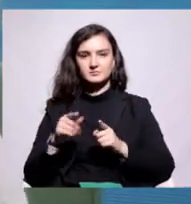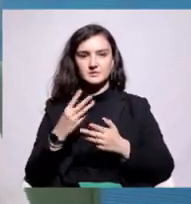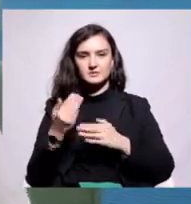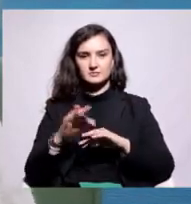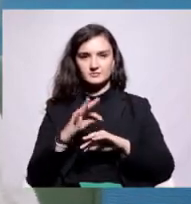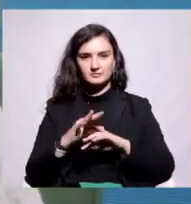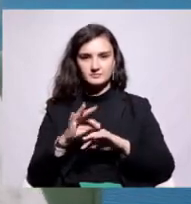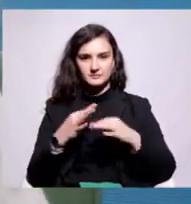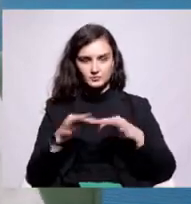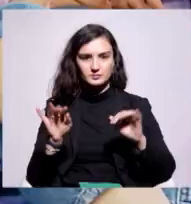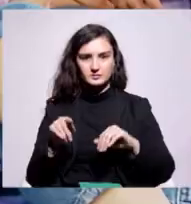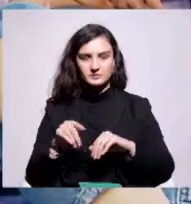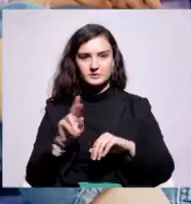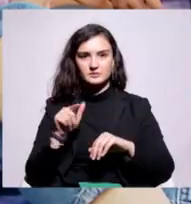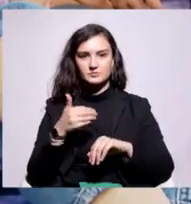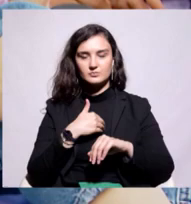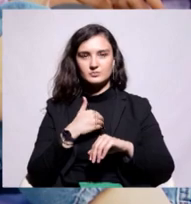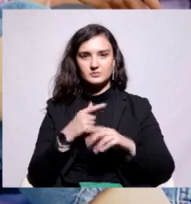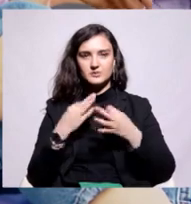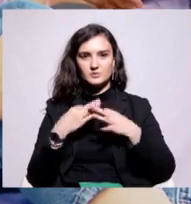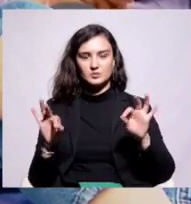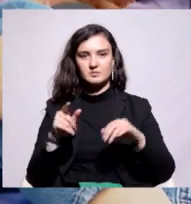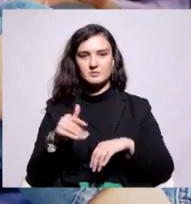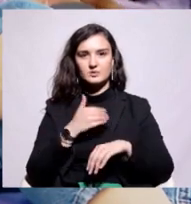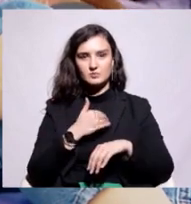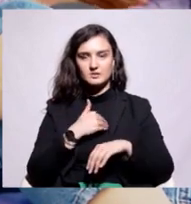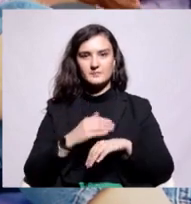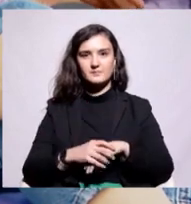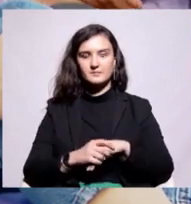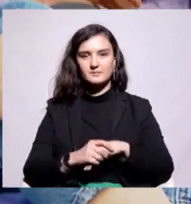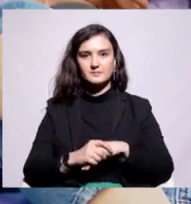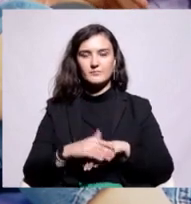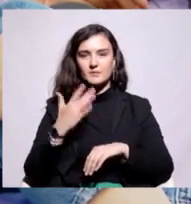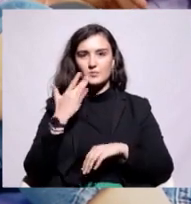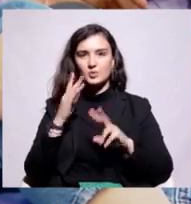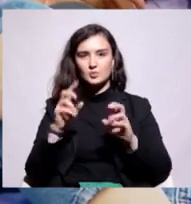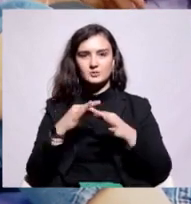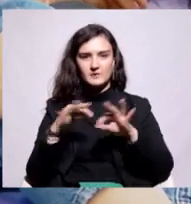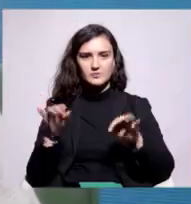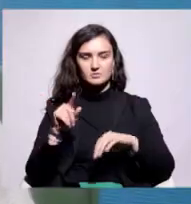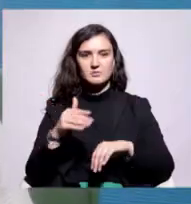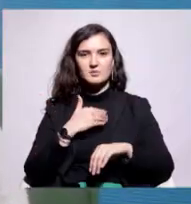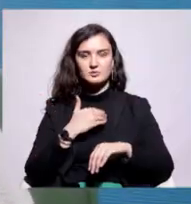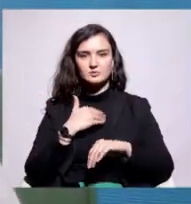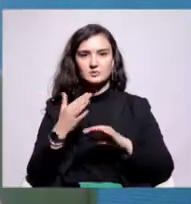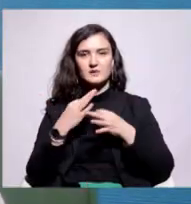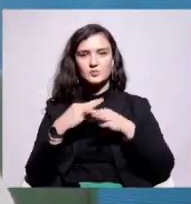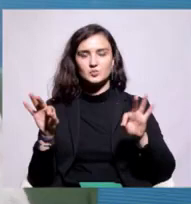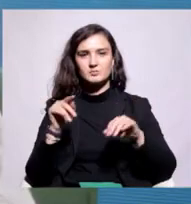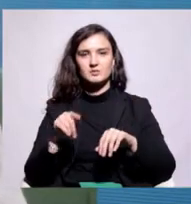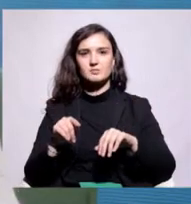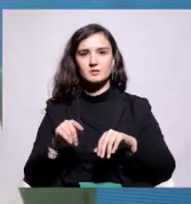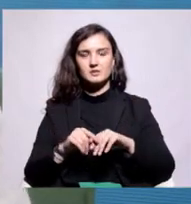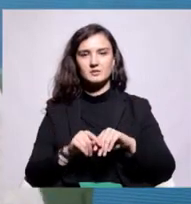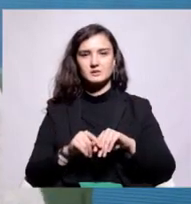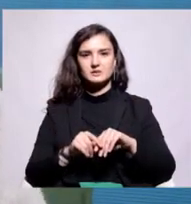wife as well. He wants domestic freedom. He wants political freedom in a way. He wants freedom away